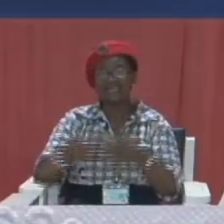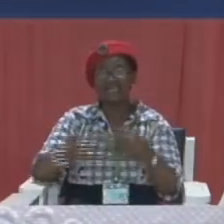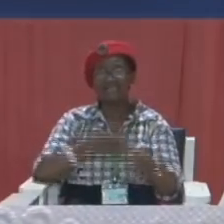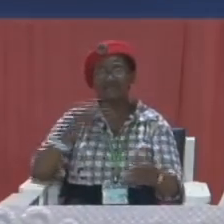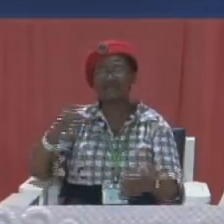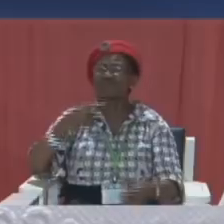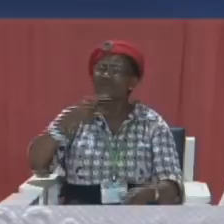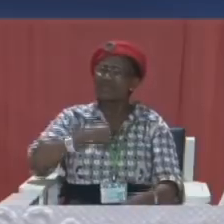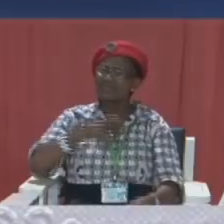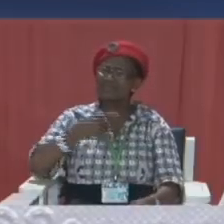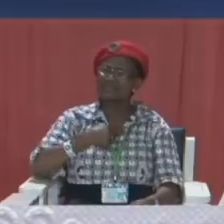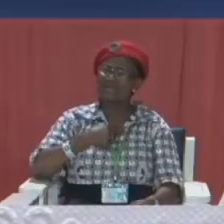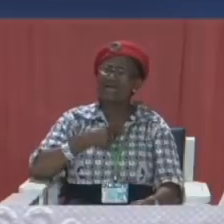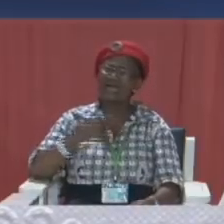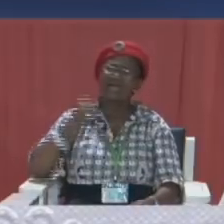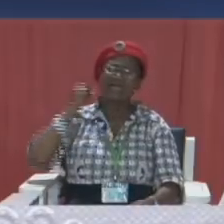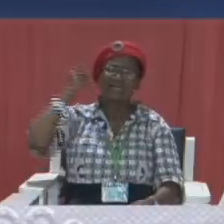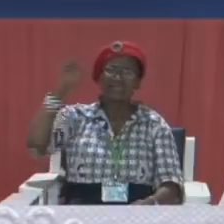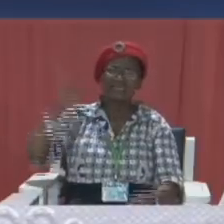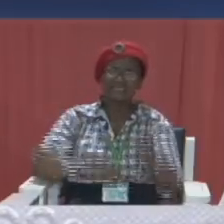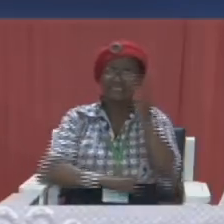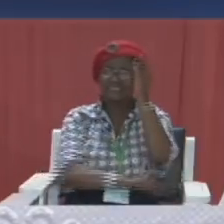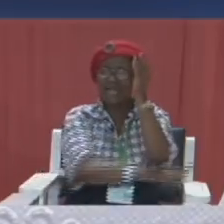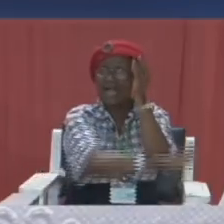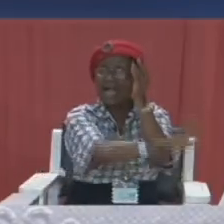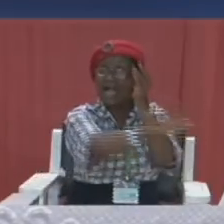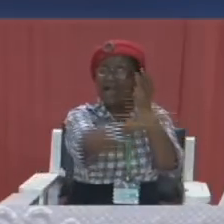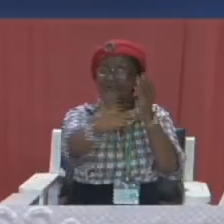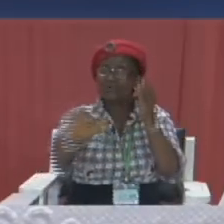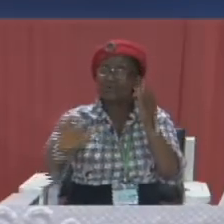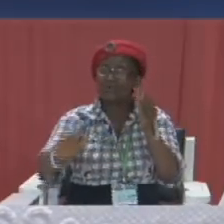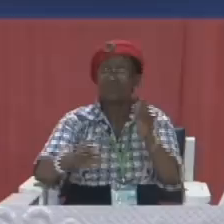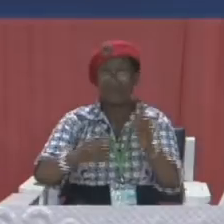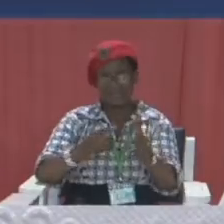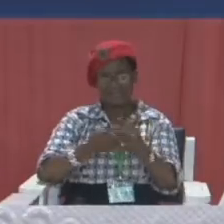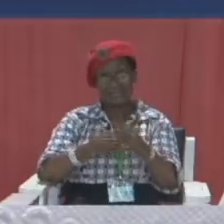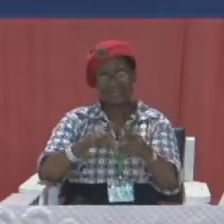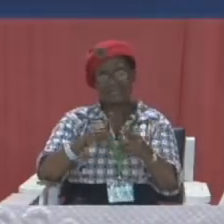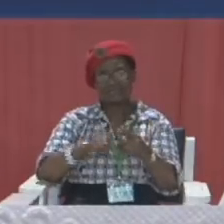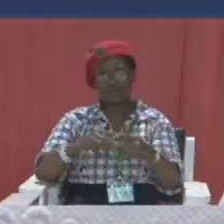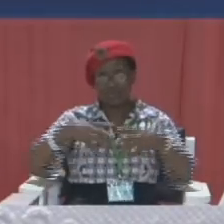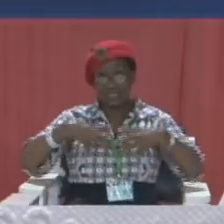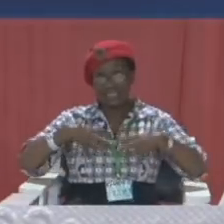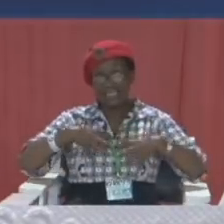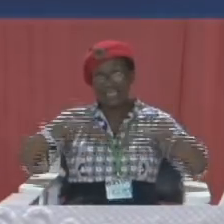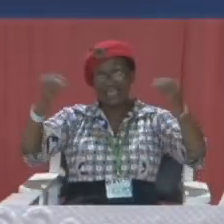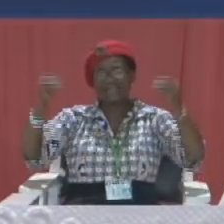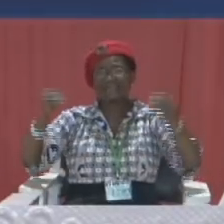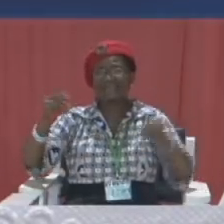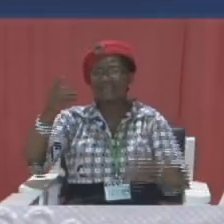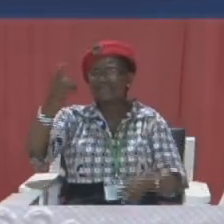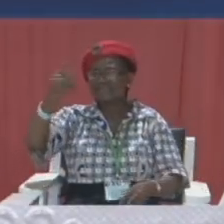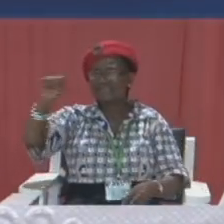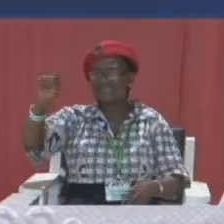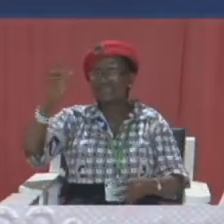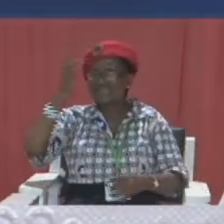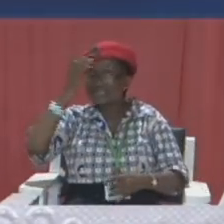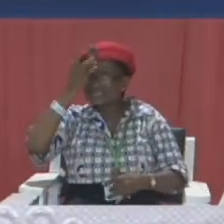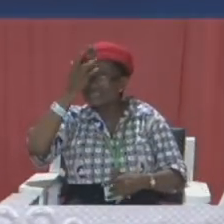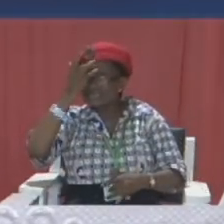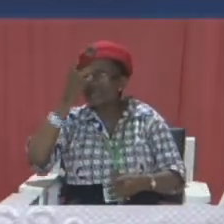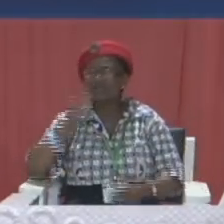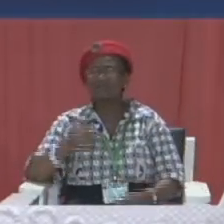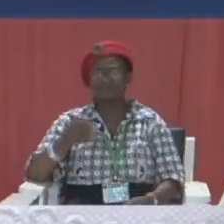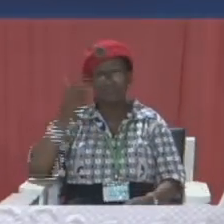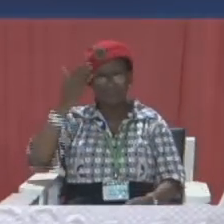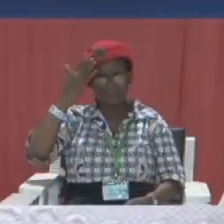his shadow began to heal the sick. Ojiji re si bere si ni wo awon alaisansan. I don't